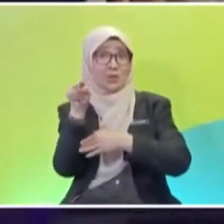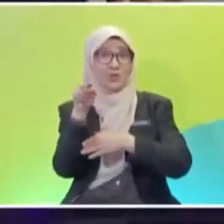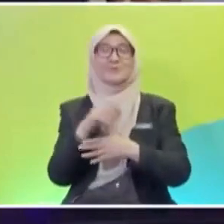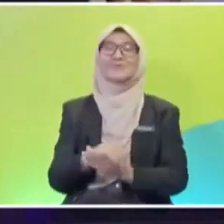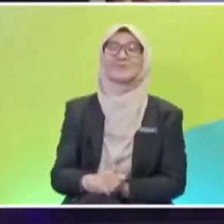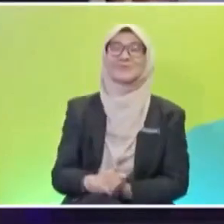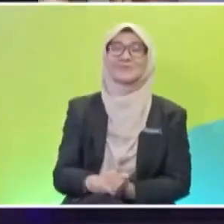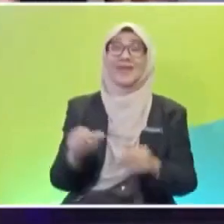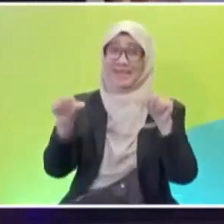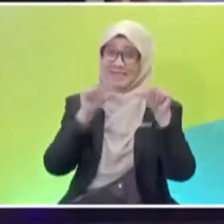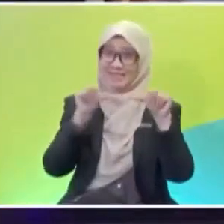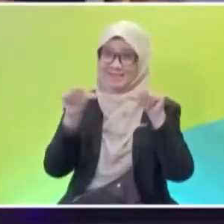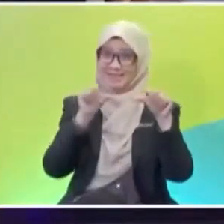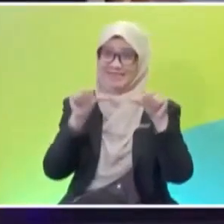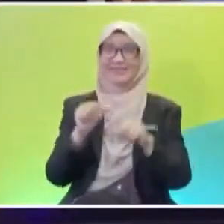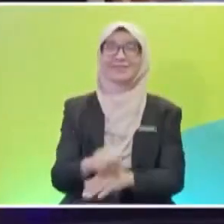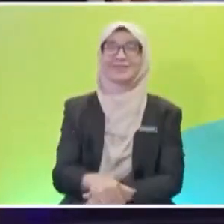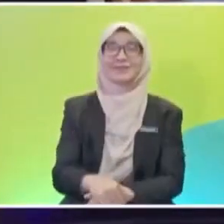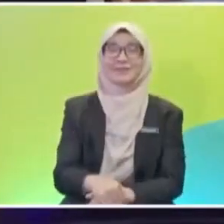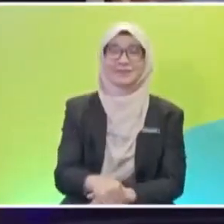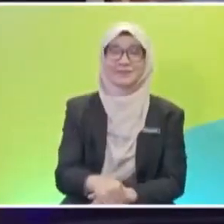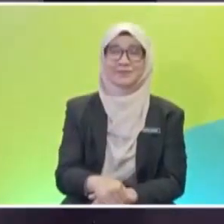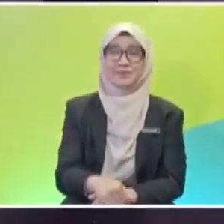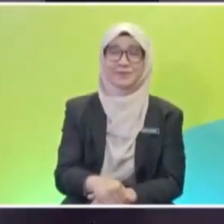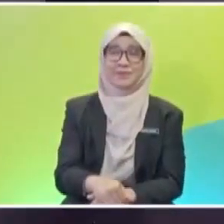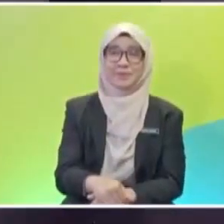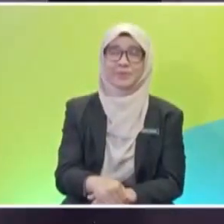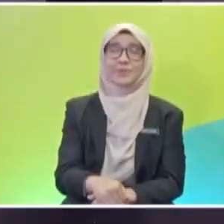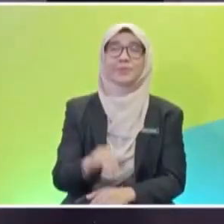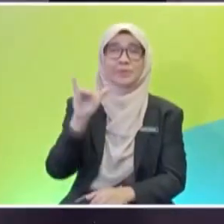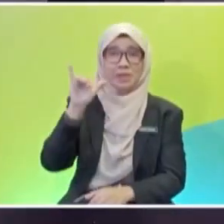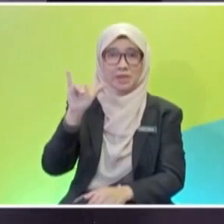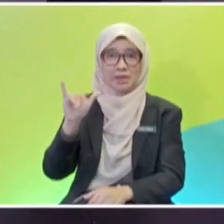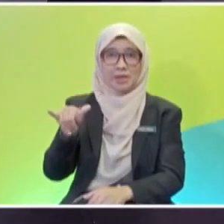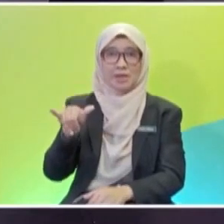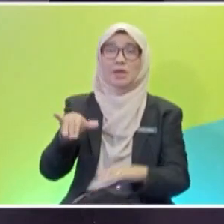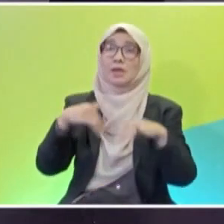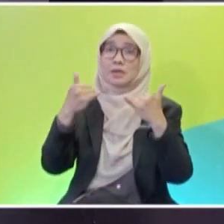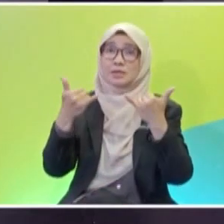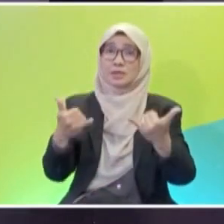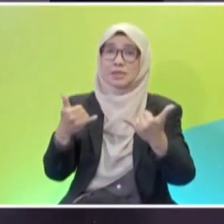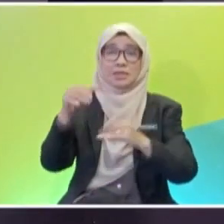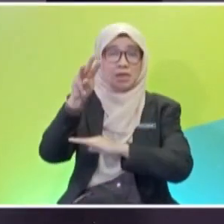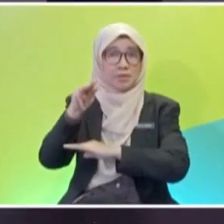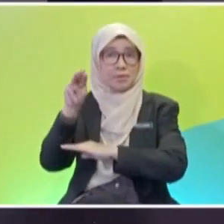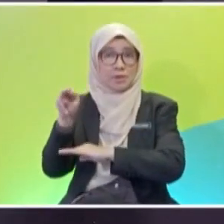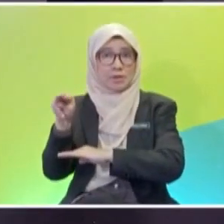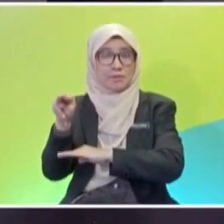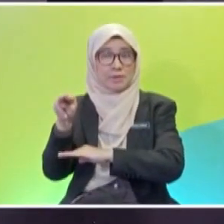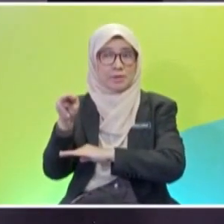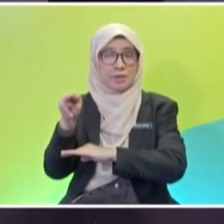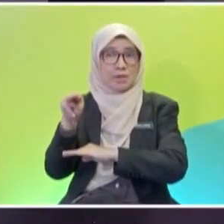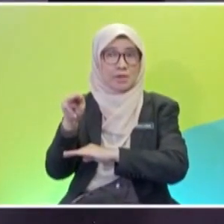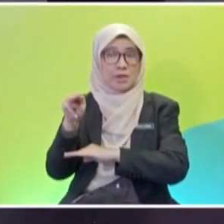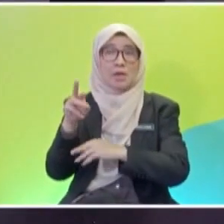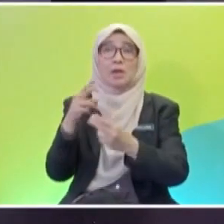but we're going to focus on another thing, which is, teacher Ima? Yes, in this particular segment, the pupils are going to